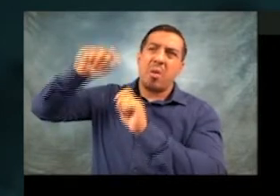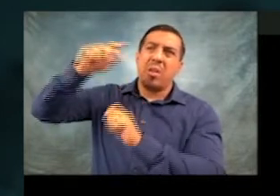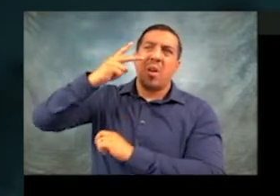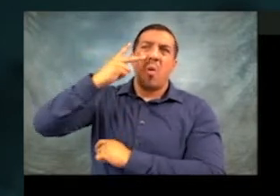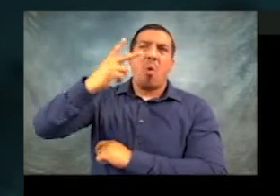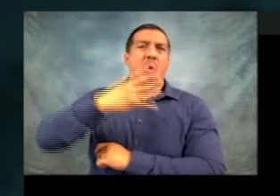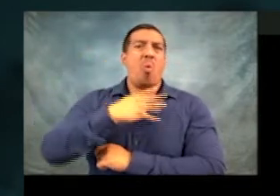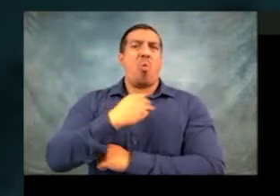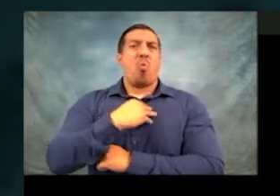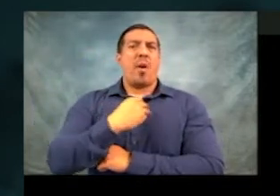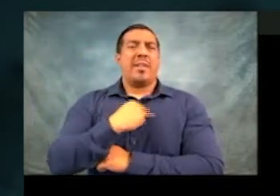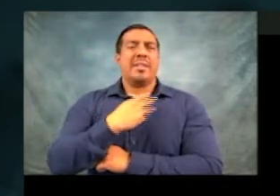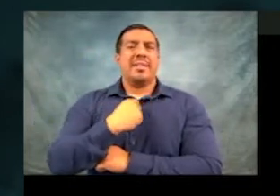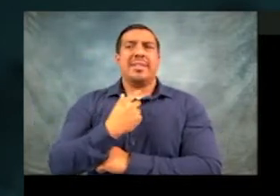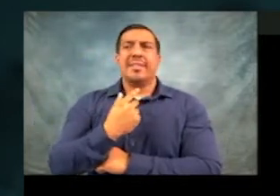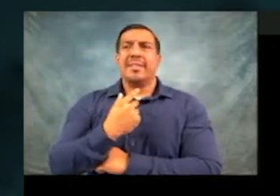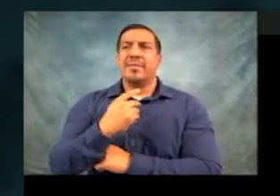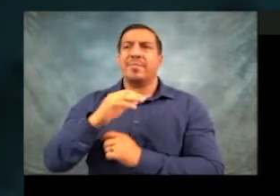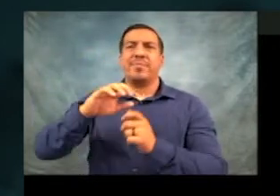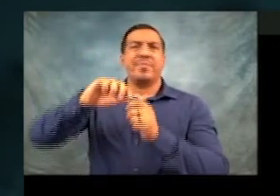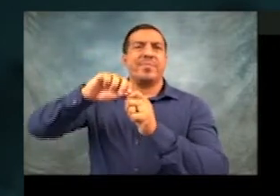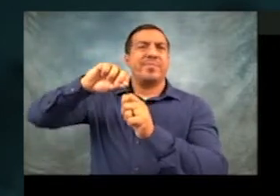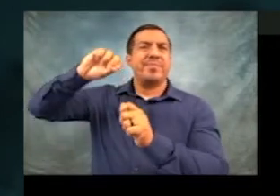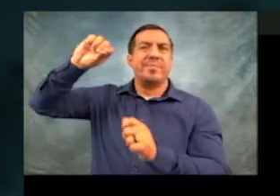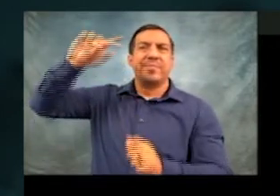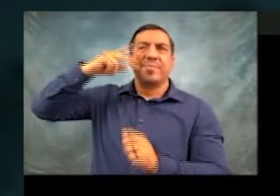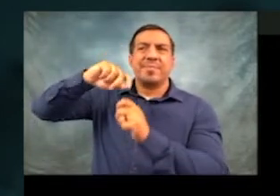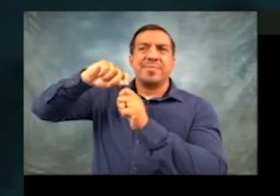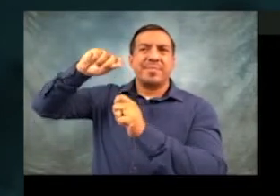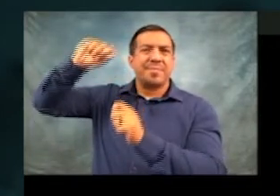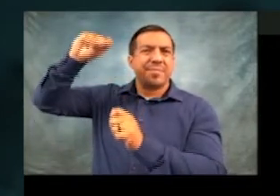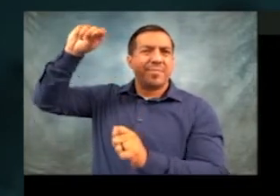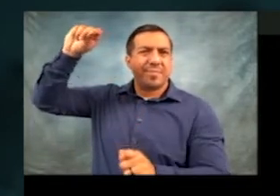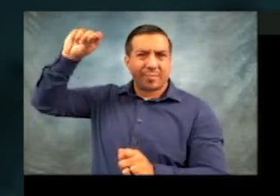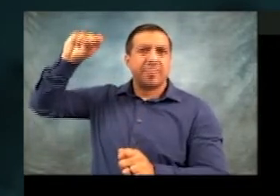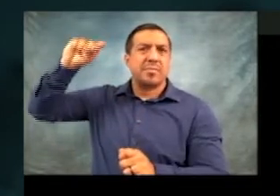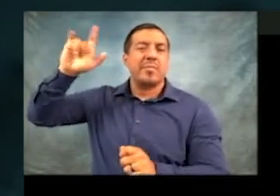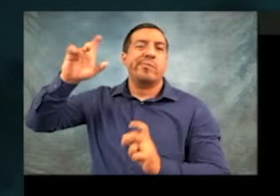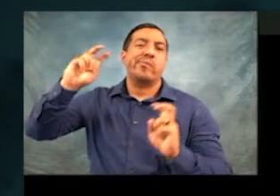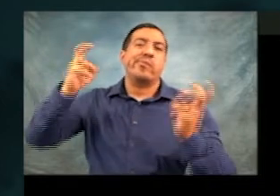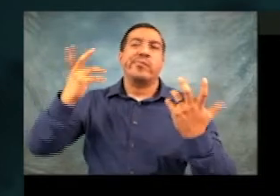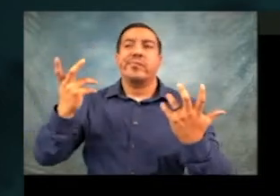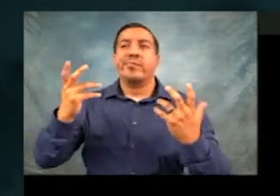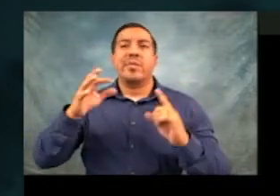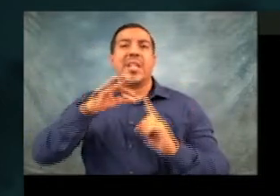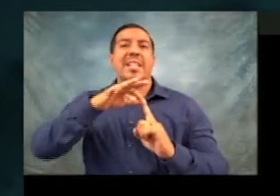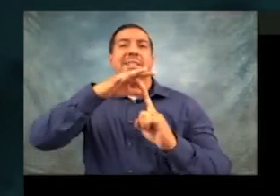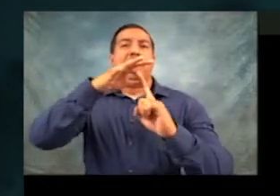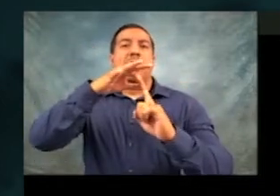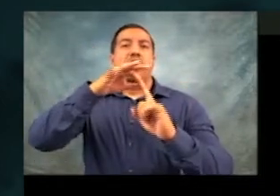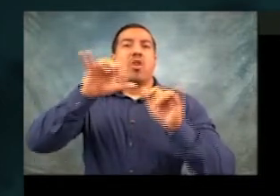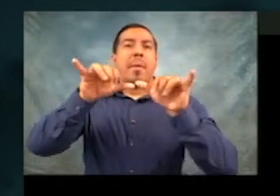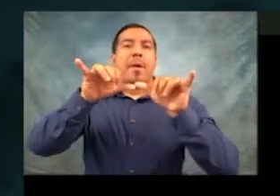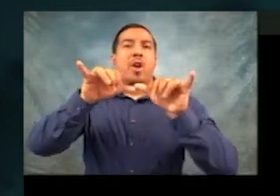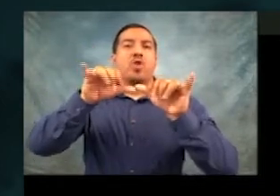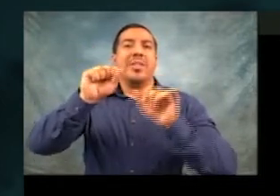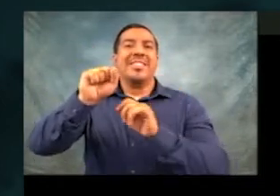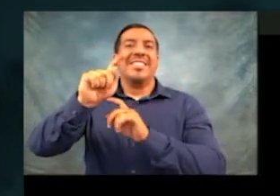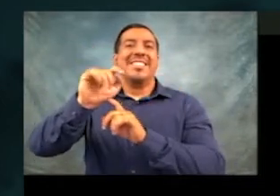white looking pipe he's holding is a special measuring stick